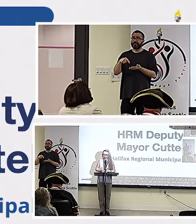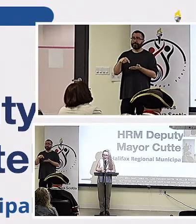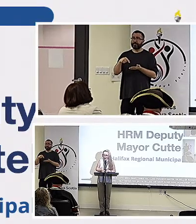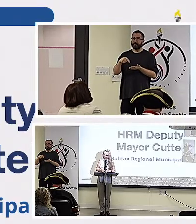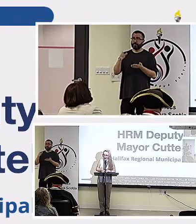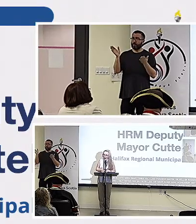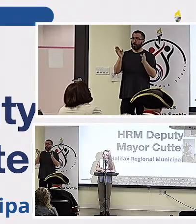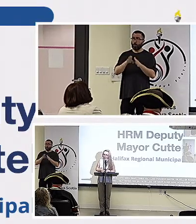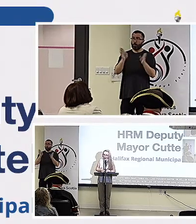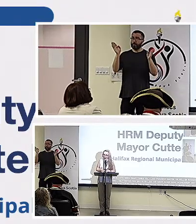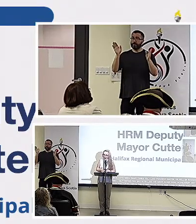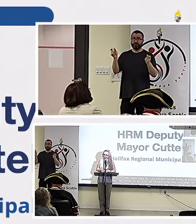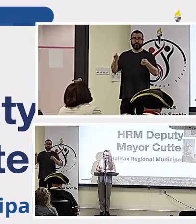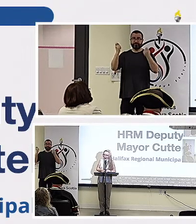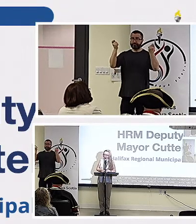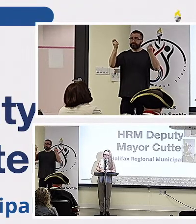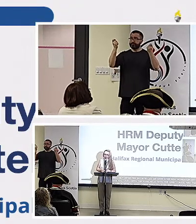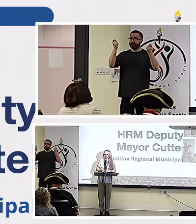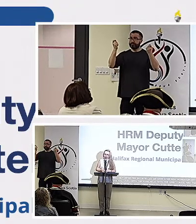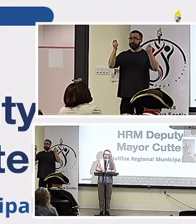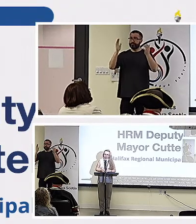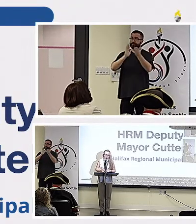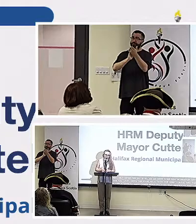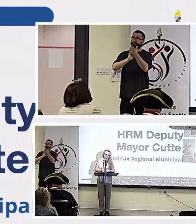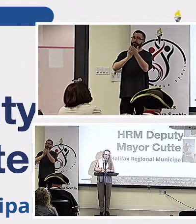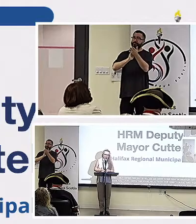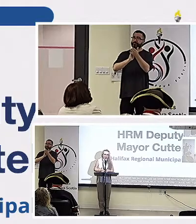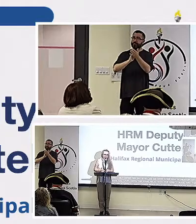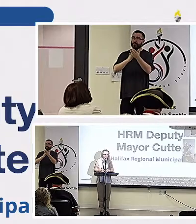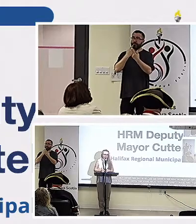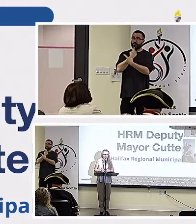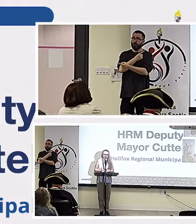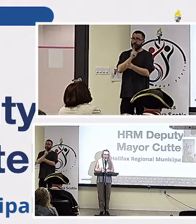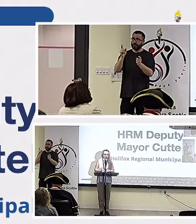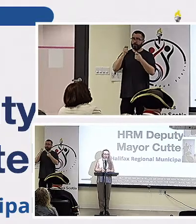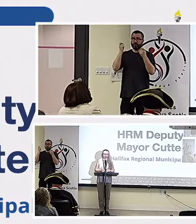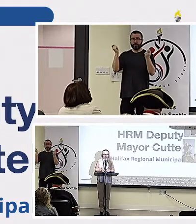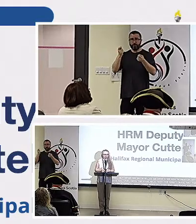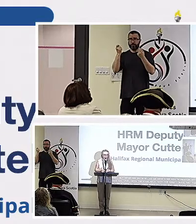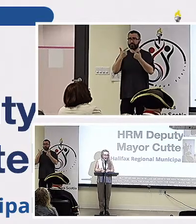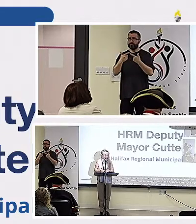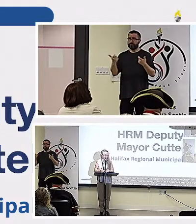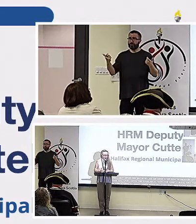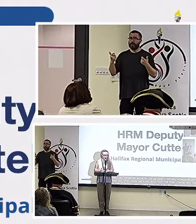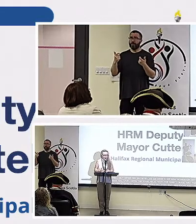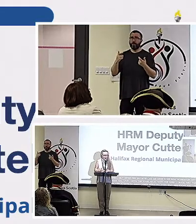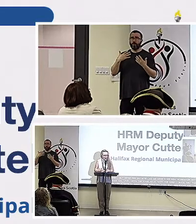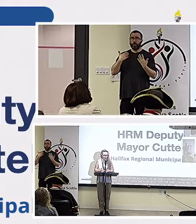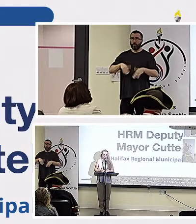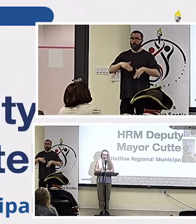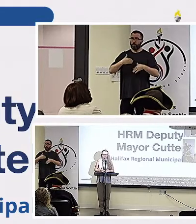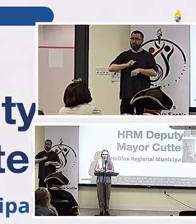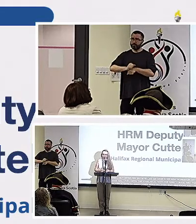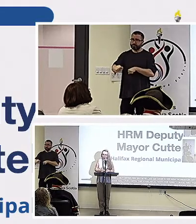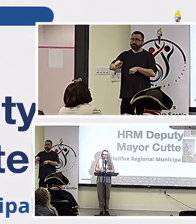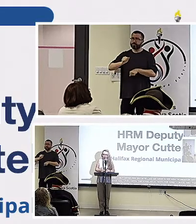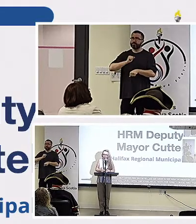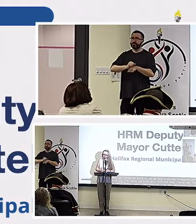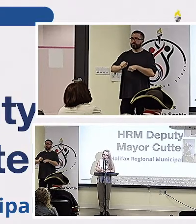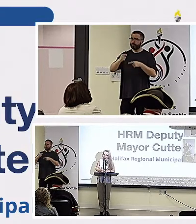openly celebrating, raising flags, proclamation ceremonies. An incredible amount of work is happening